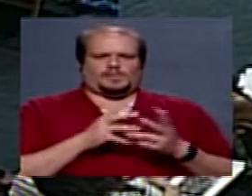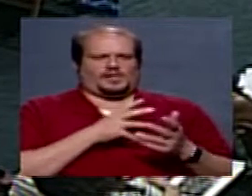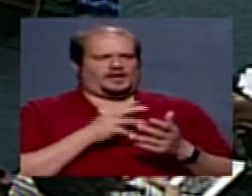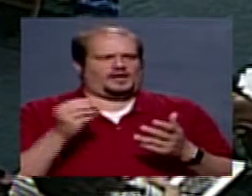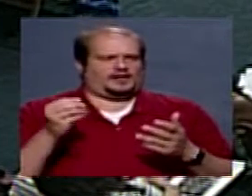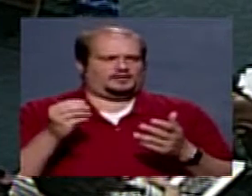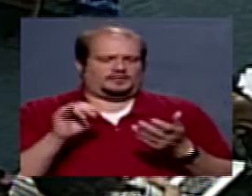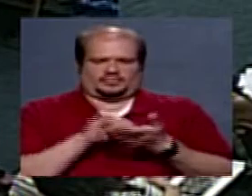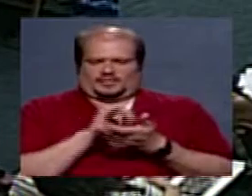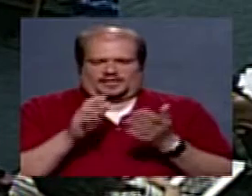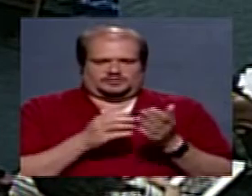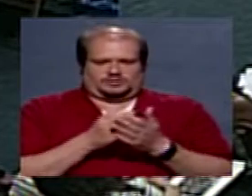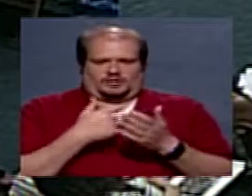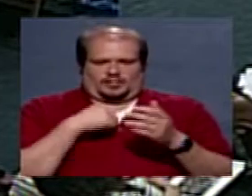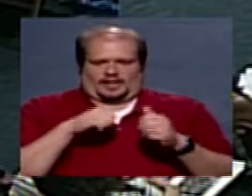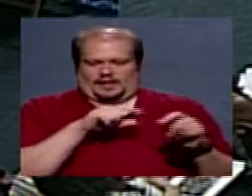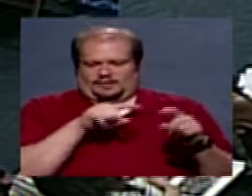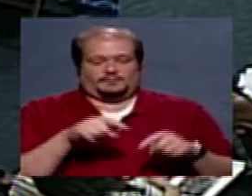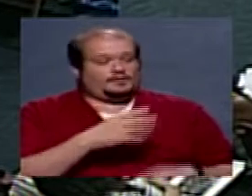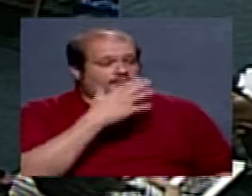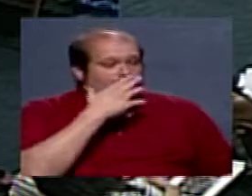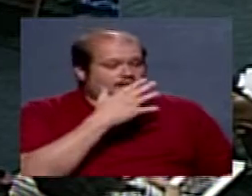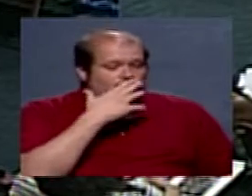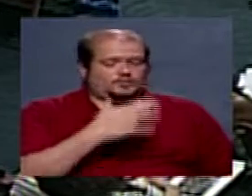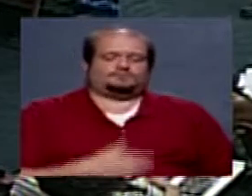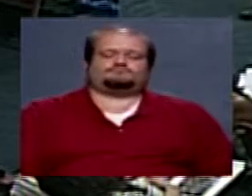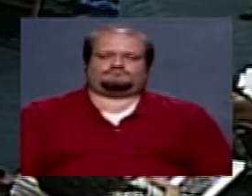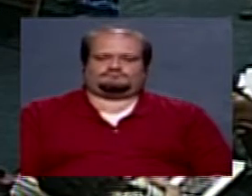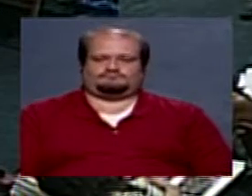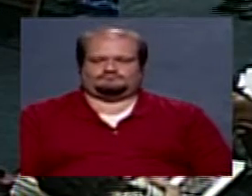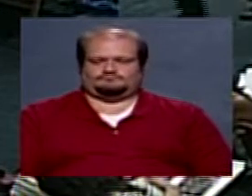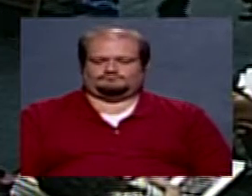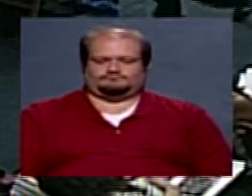And that's all what I can. Okay, thank you.